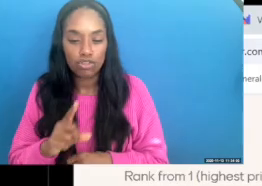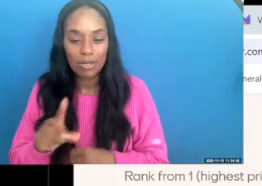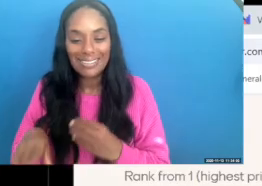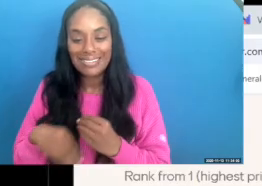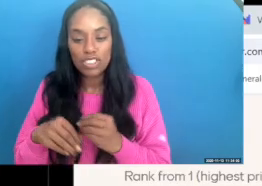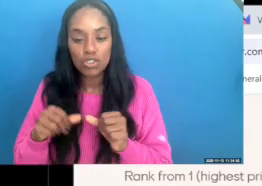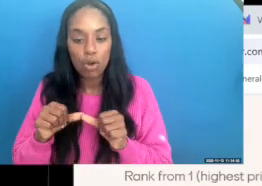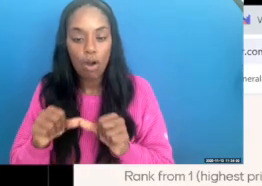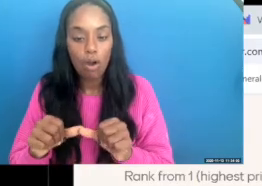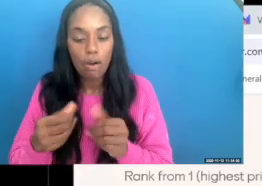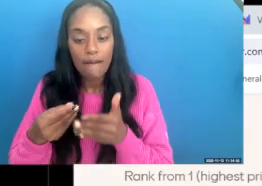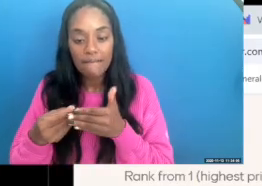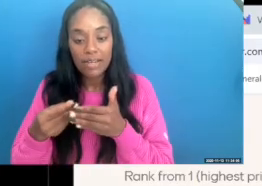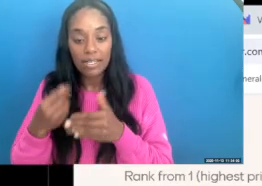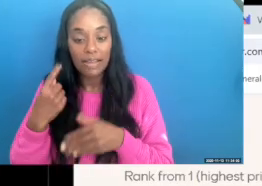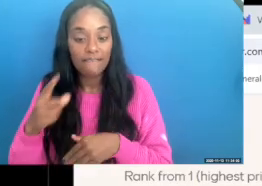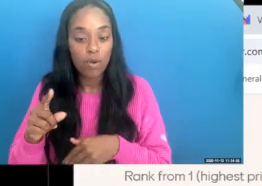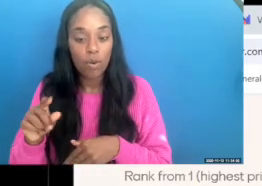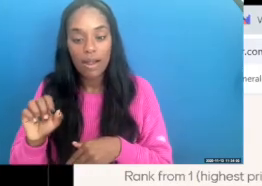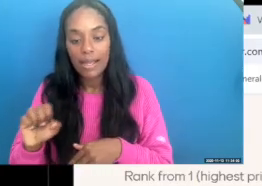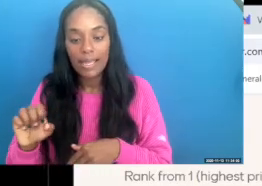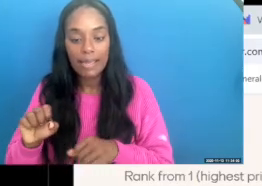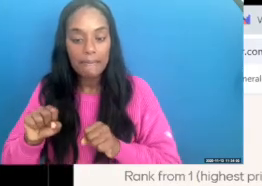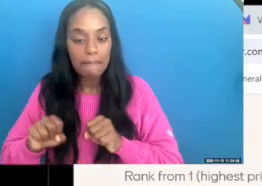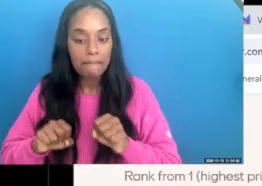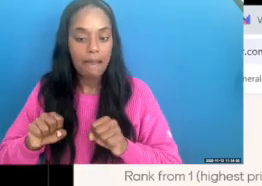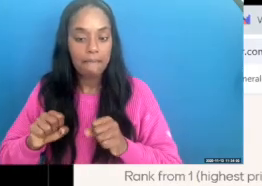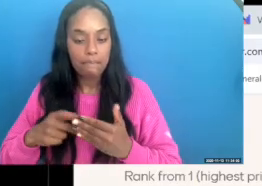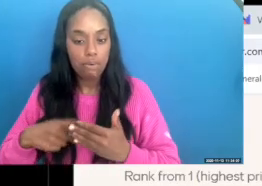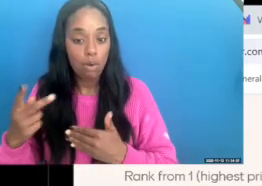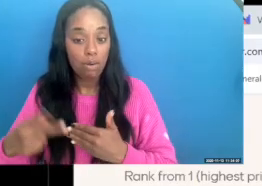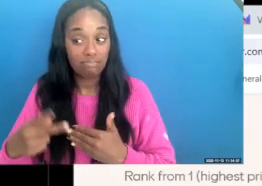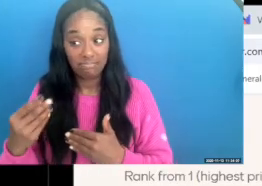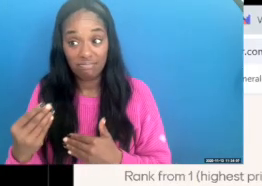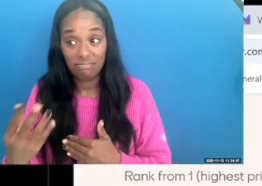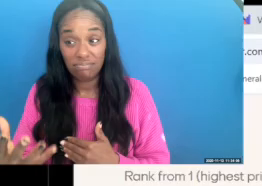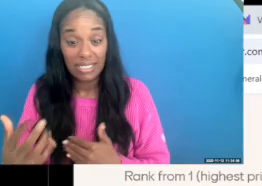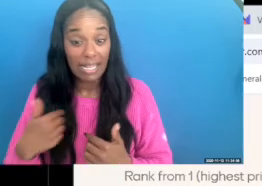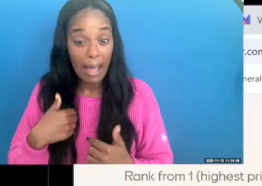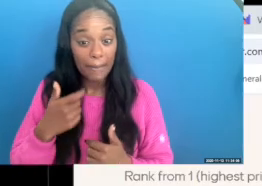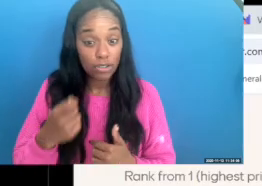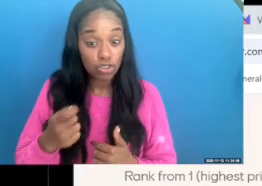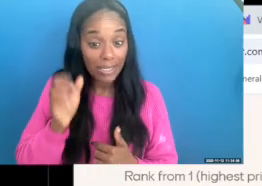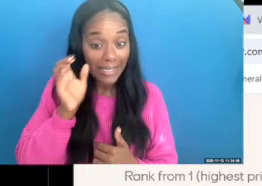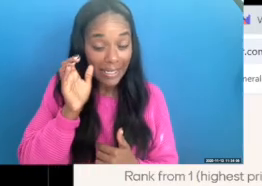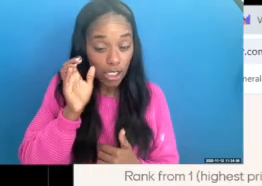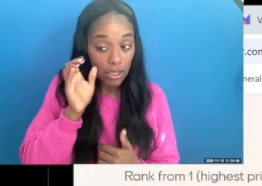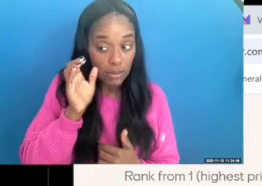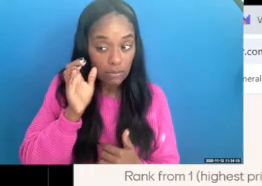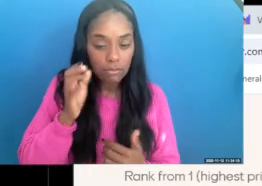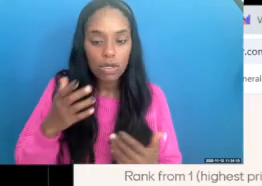received are very clear that there is a desire to ensure additional ongoing funding for the e-bike program. And